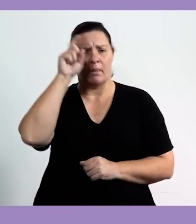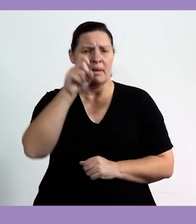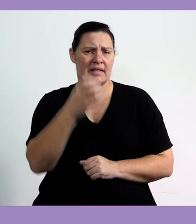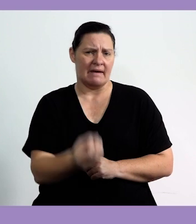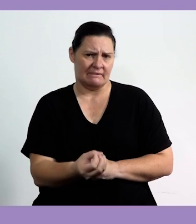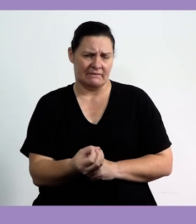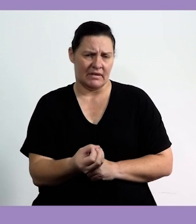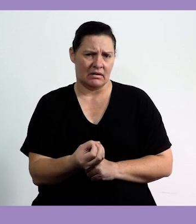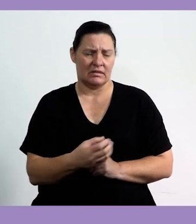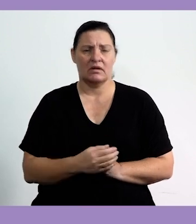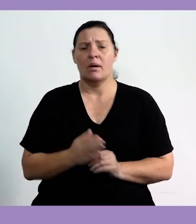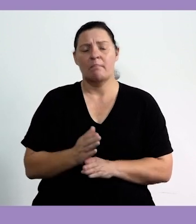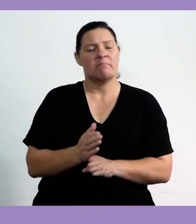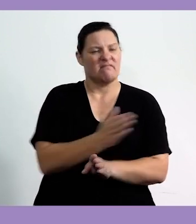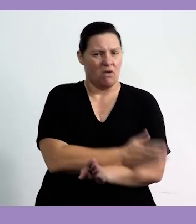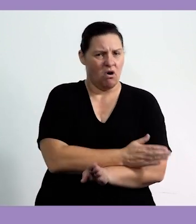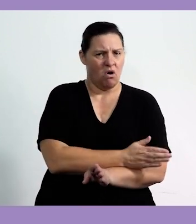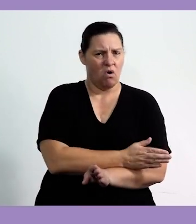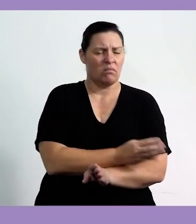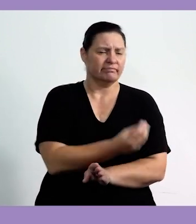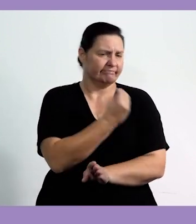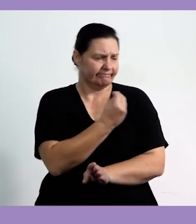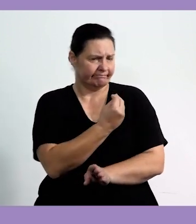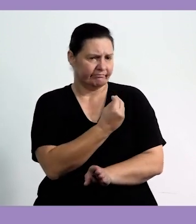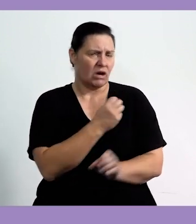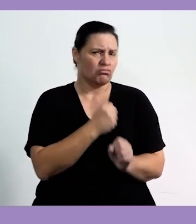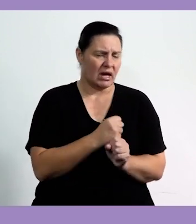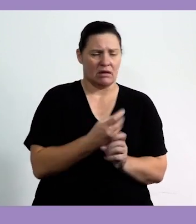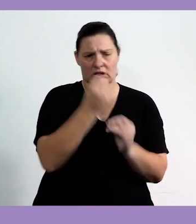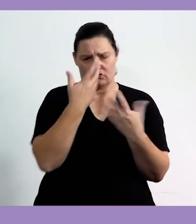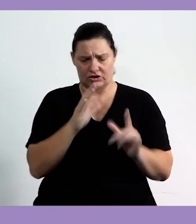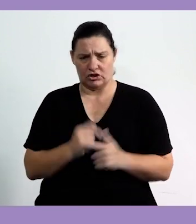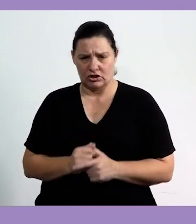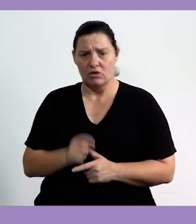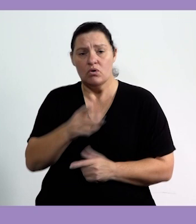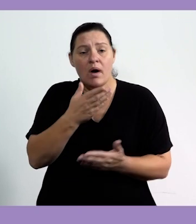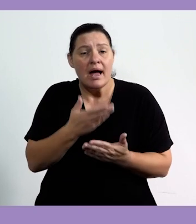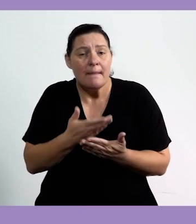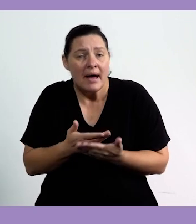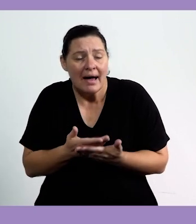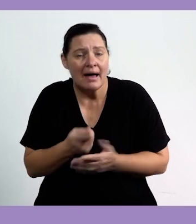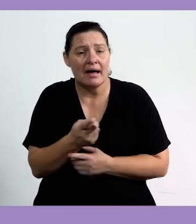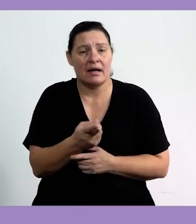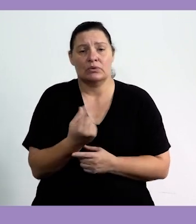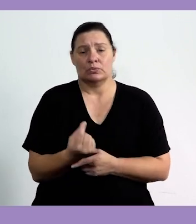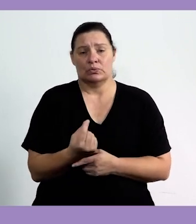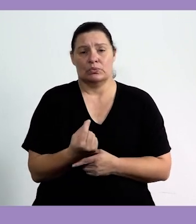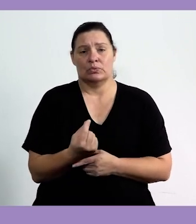you are supposed to have or that you must know from previous lessons or previous grades. You must be able